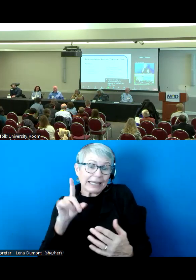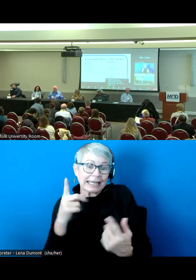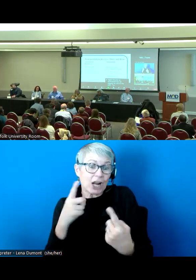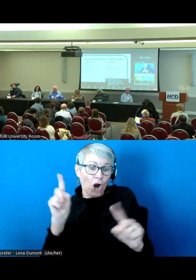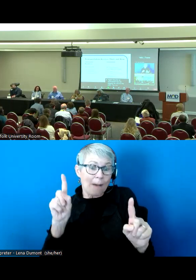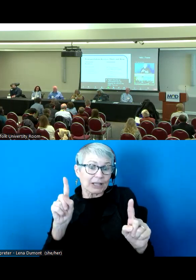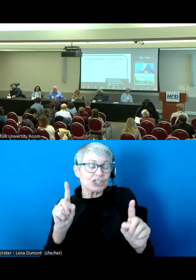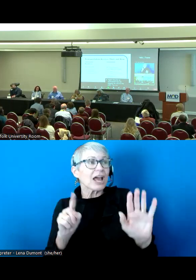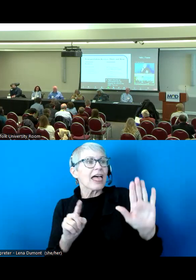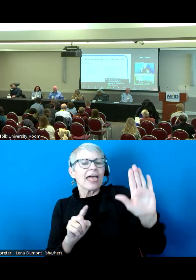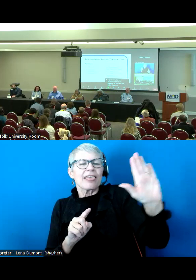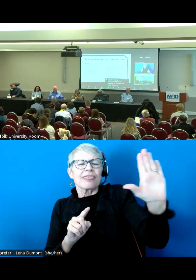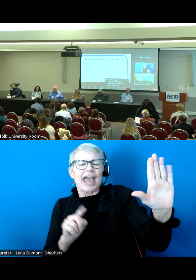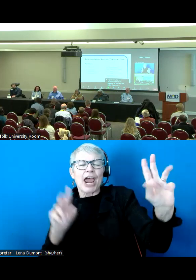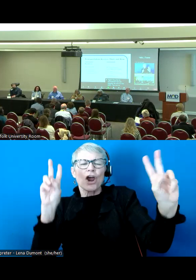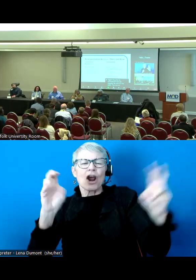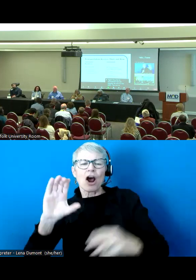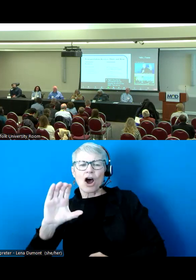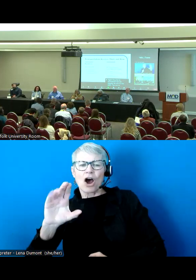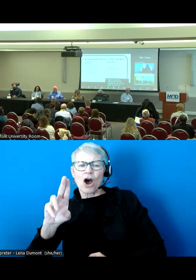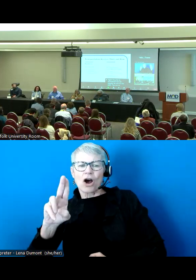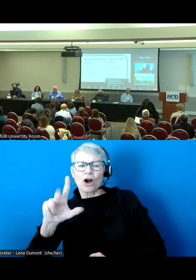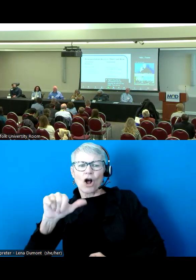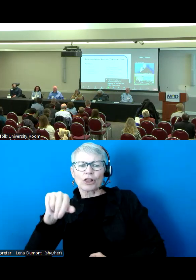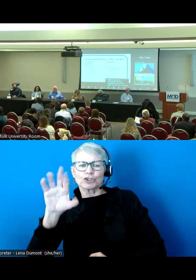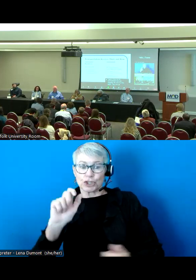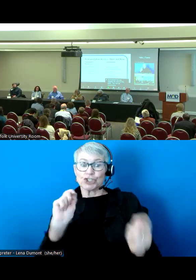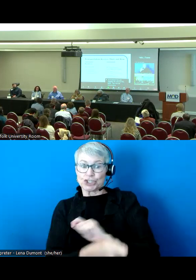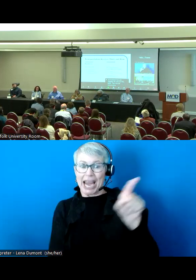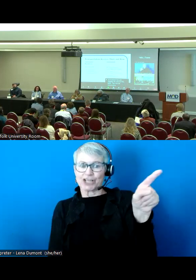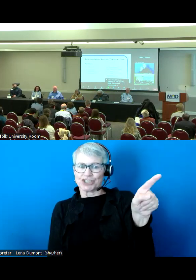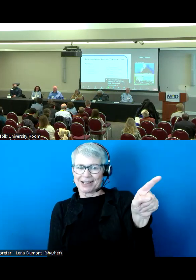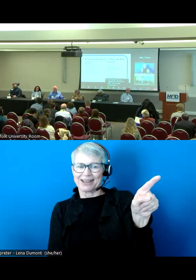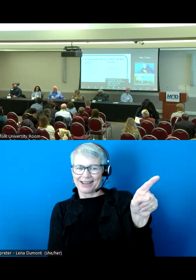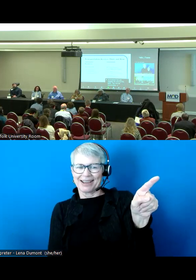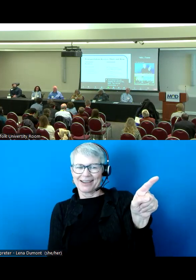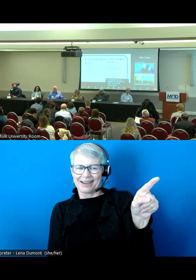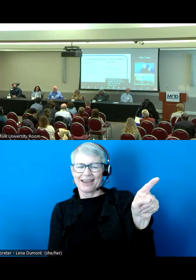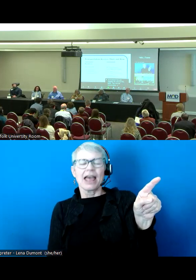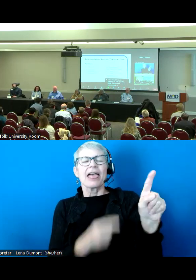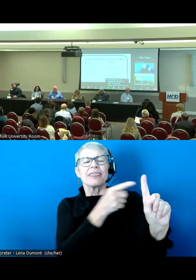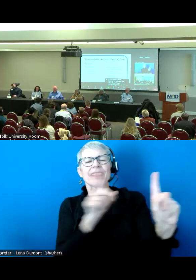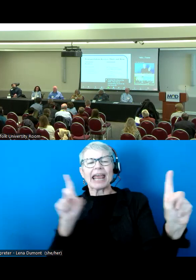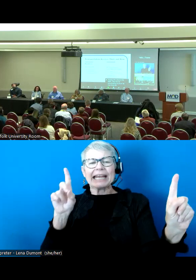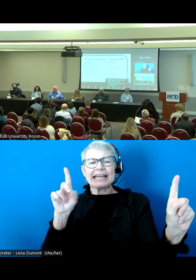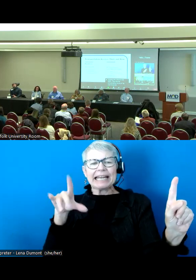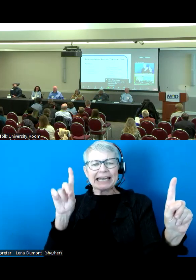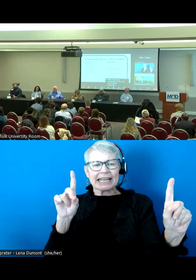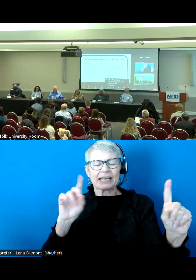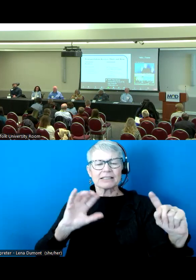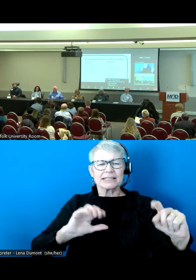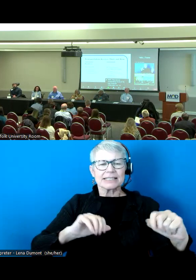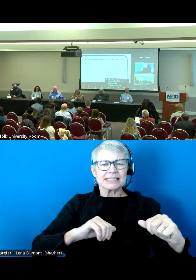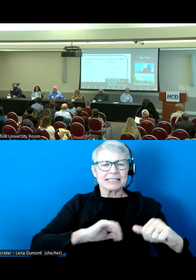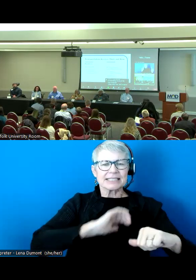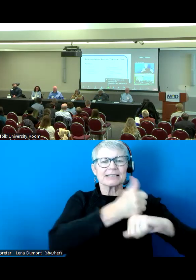are concentrating on one of the most important things, I think, was the formation of system-wide accessibility. That's